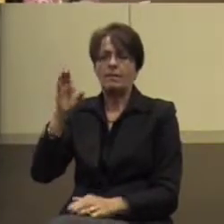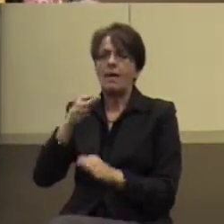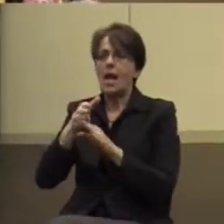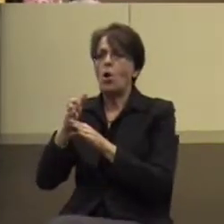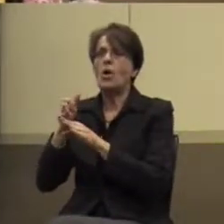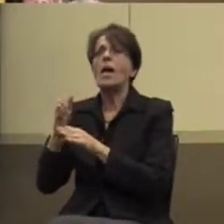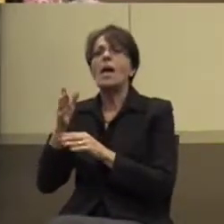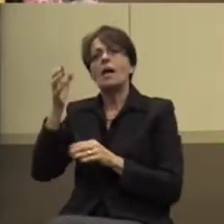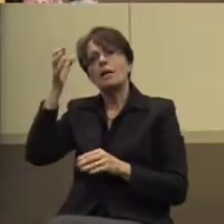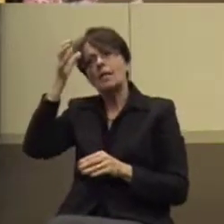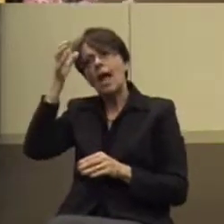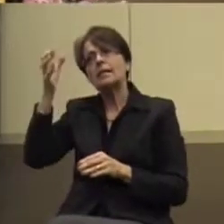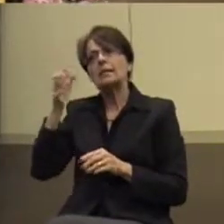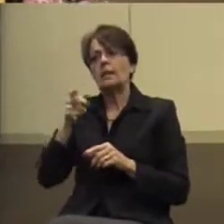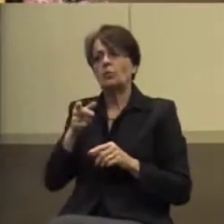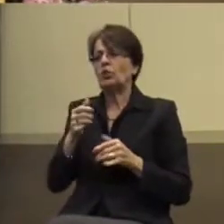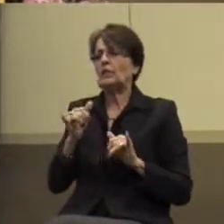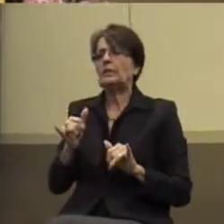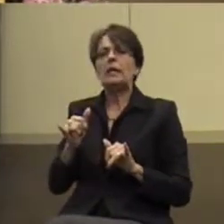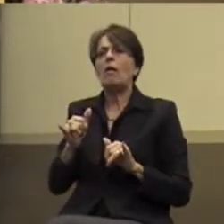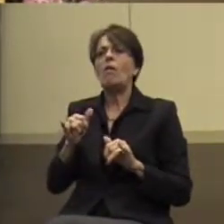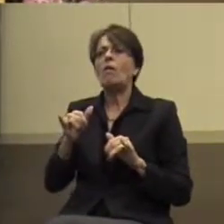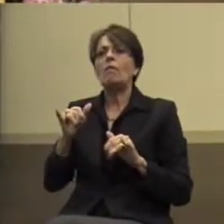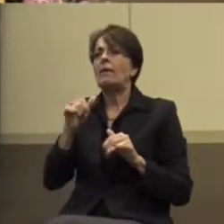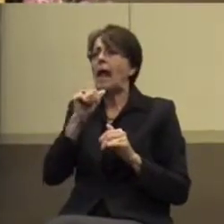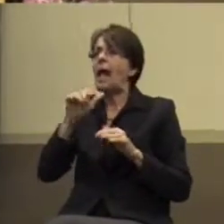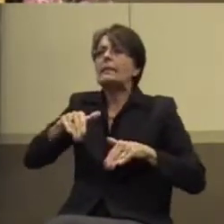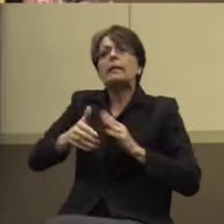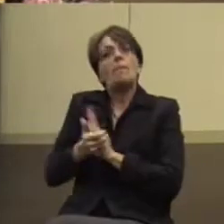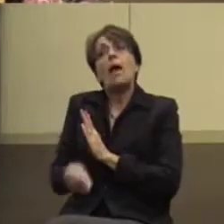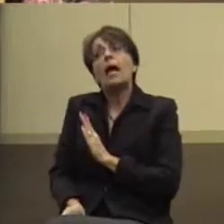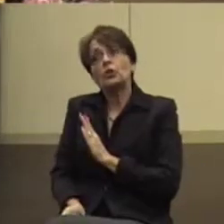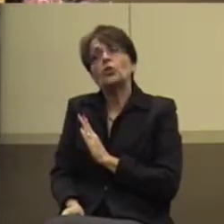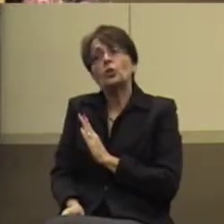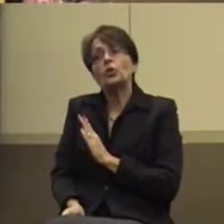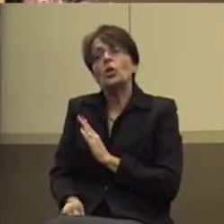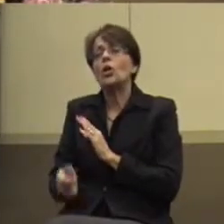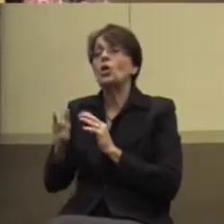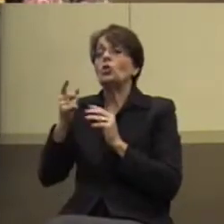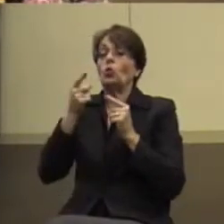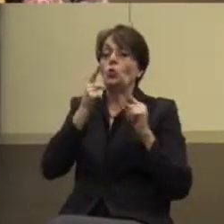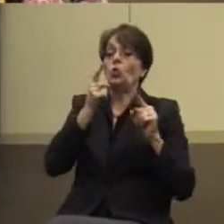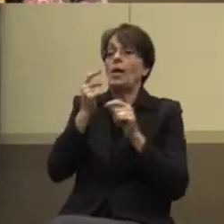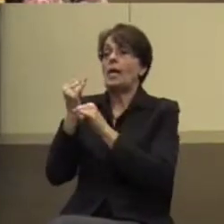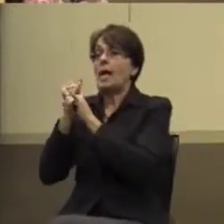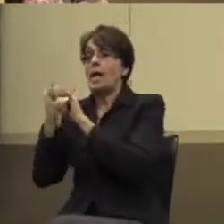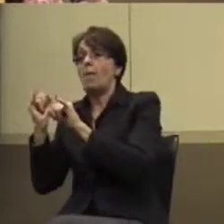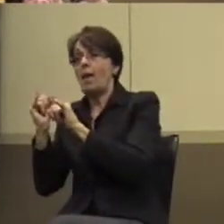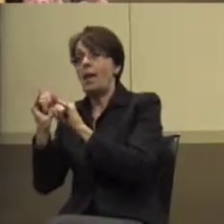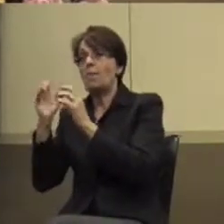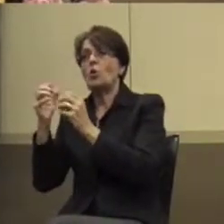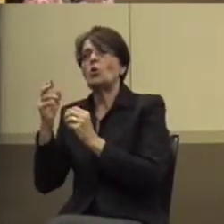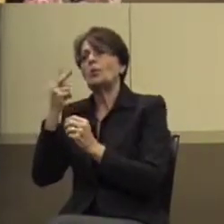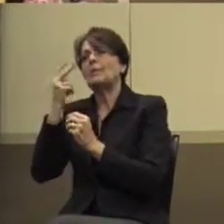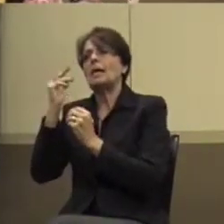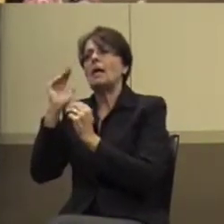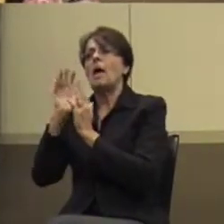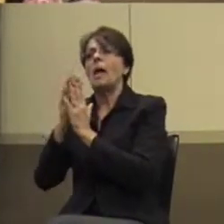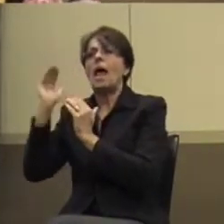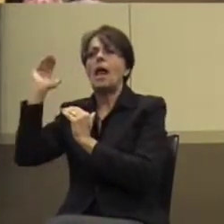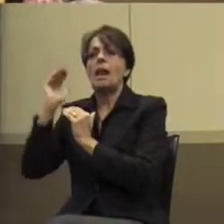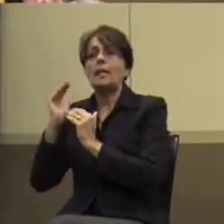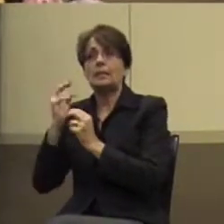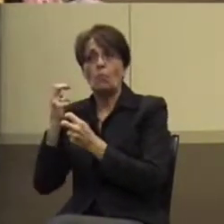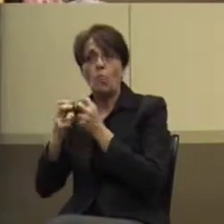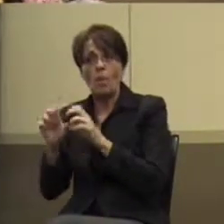It's concepts that she still does not have mastered, okay? So with the independent period, you're seeing a lot less of the